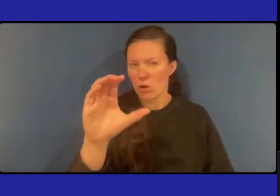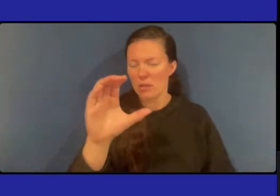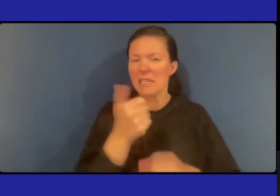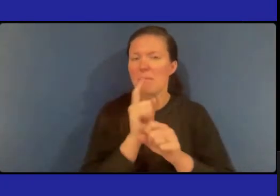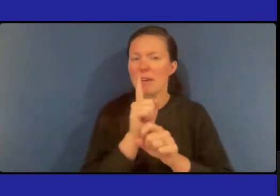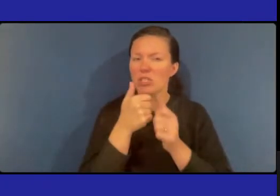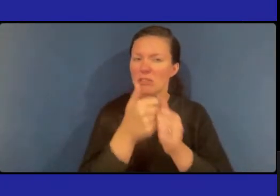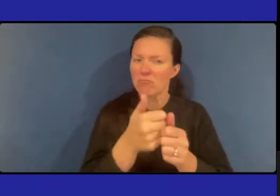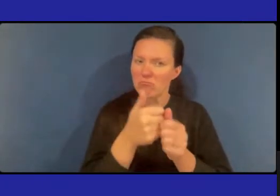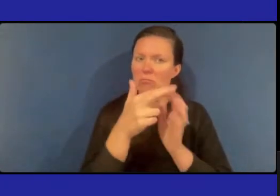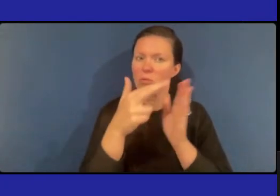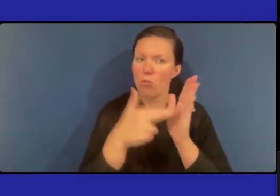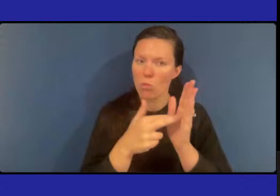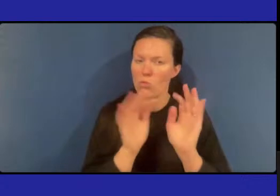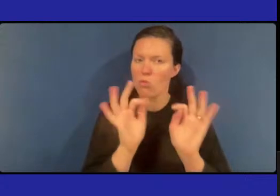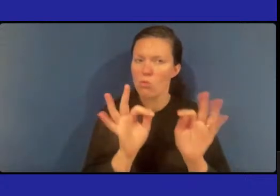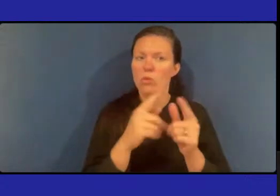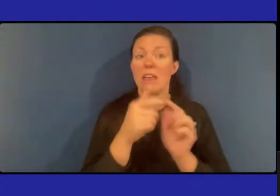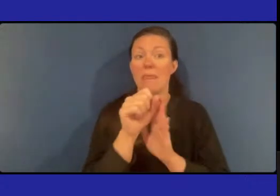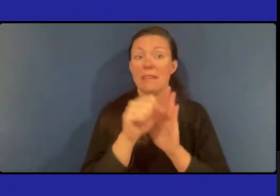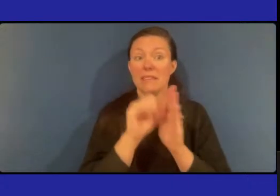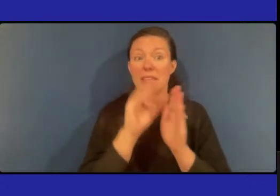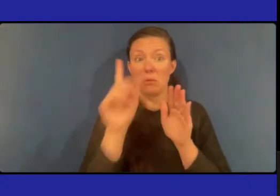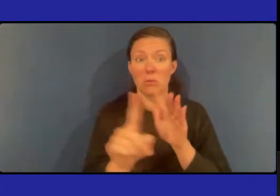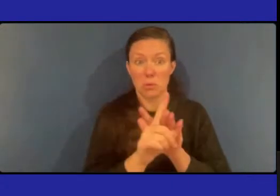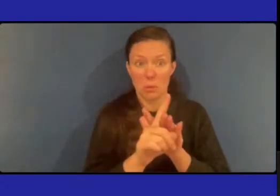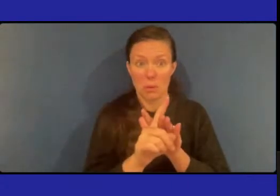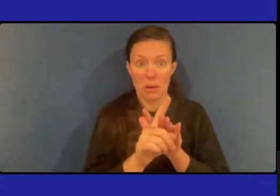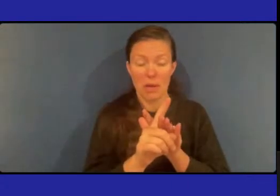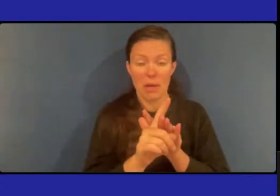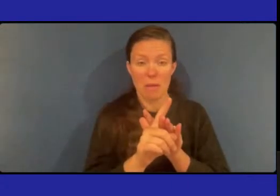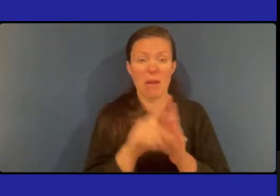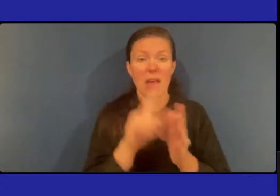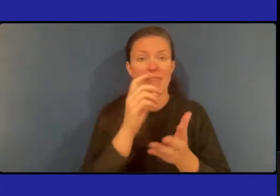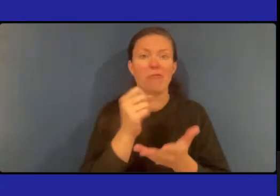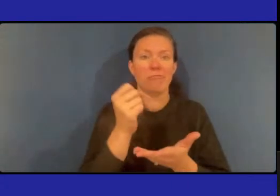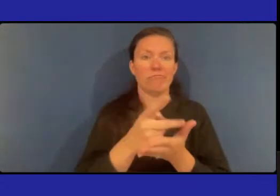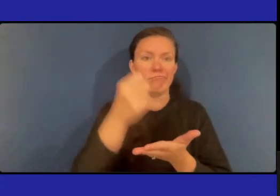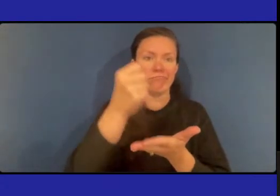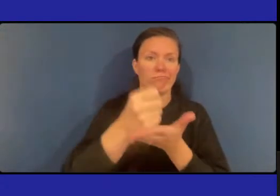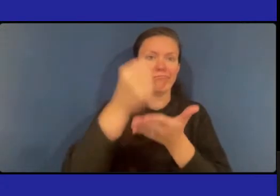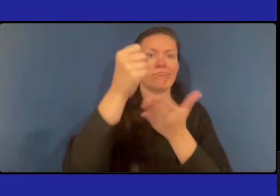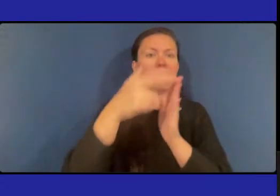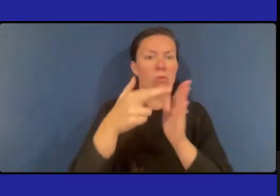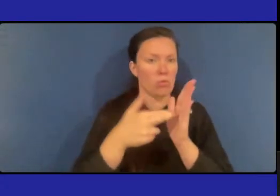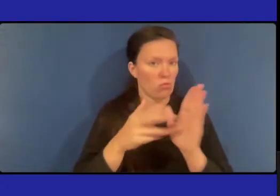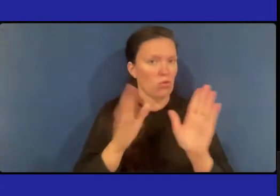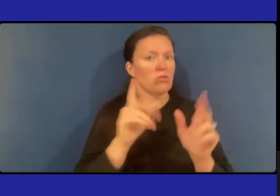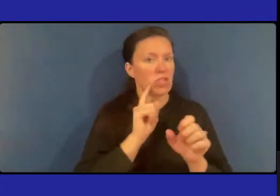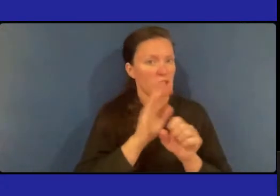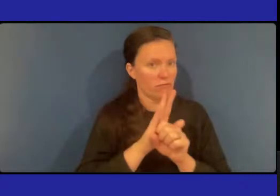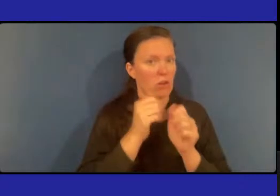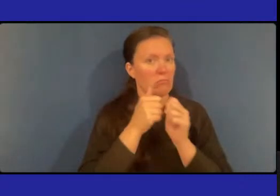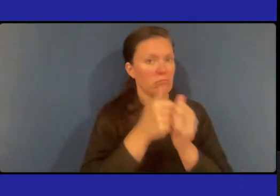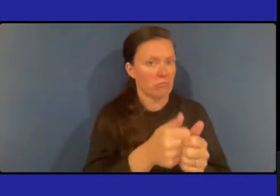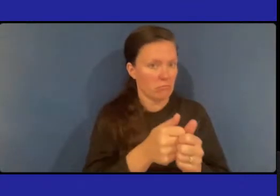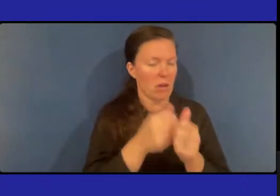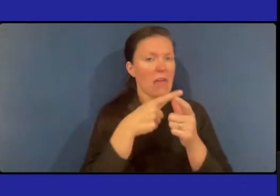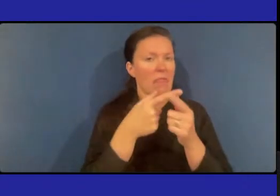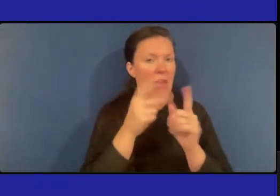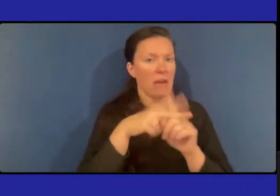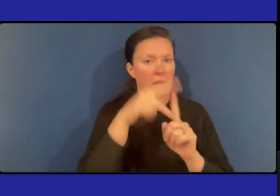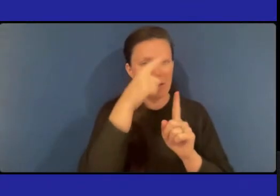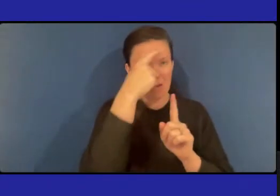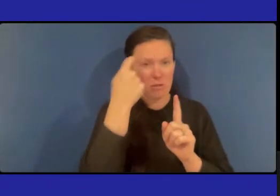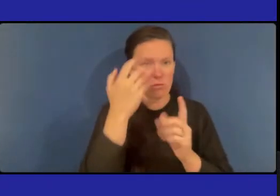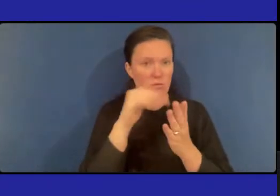And then essentially, state comes in and rubber stamps that the rules have been followed and designates the trauma center according to that